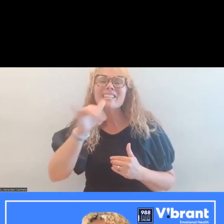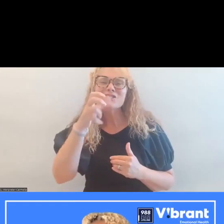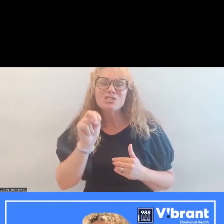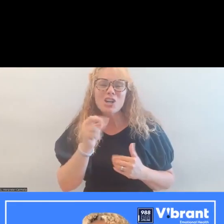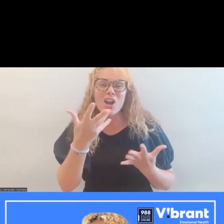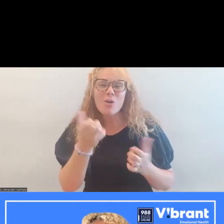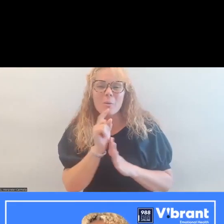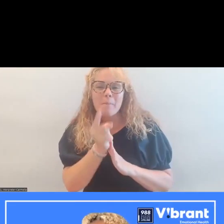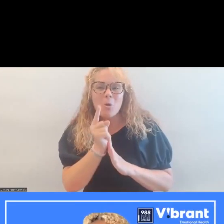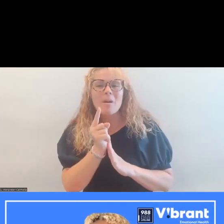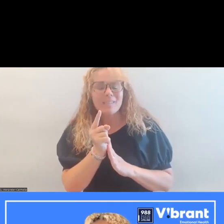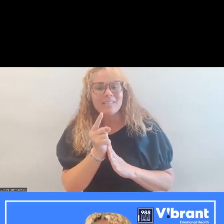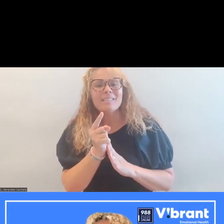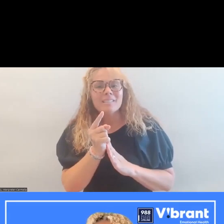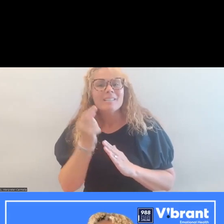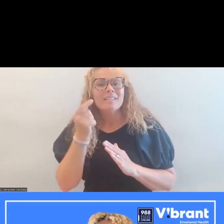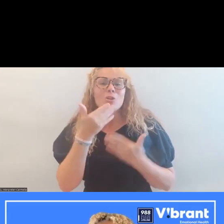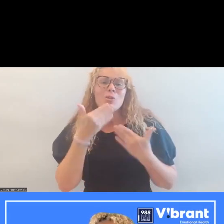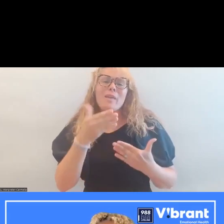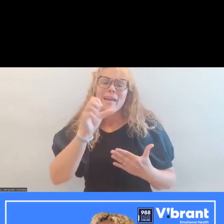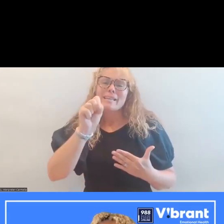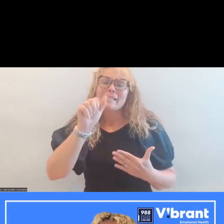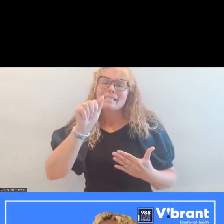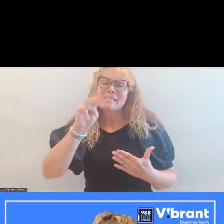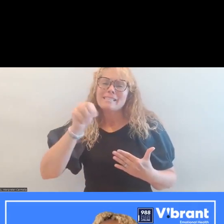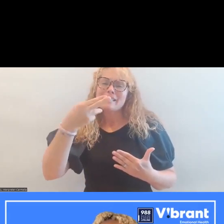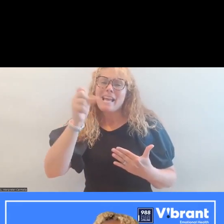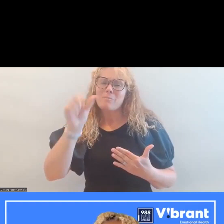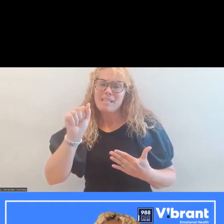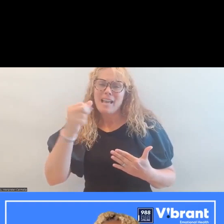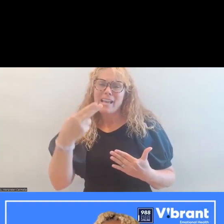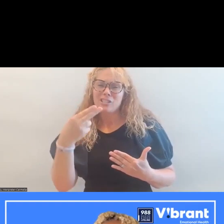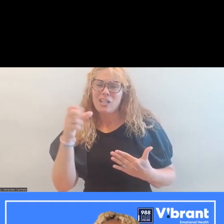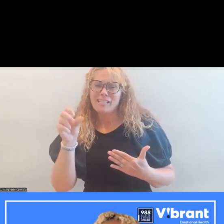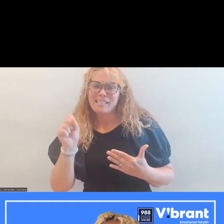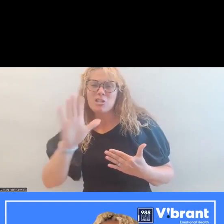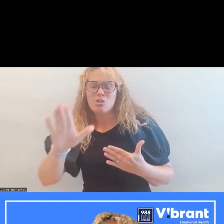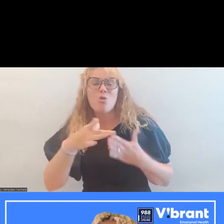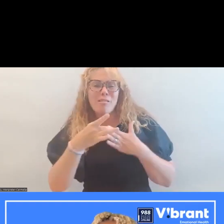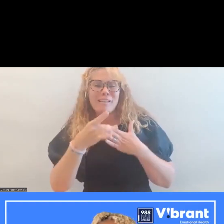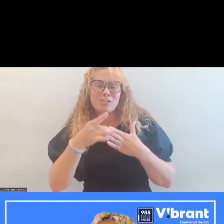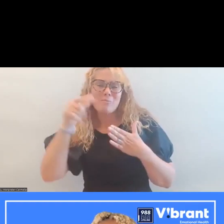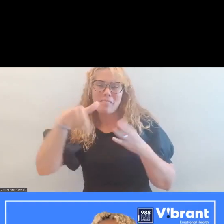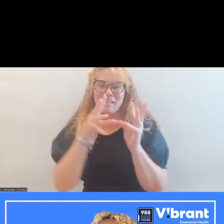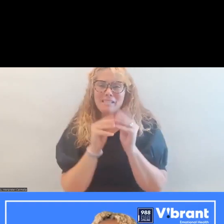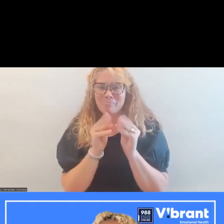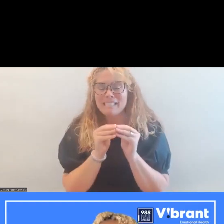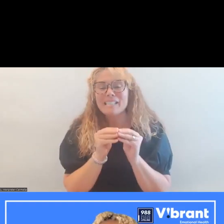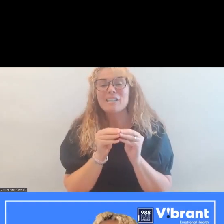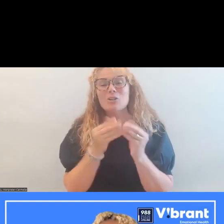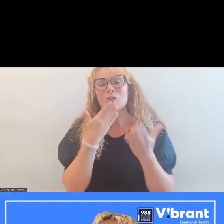want to take a moment here to really thank SAMHSA, HHS for your leadership in this convening. It was just such a